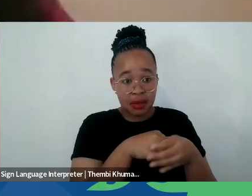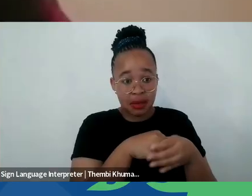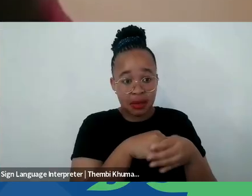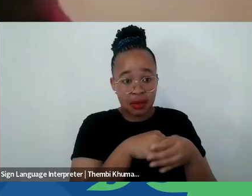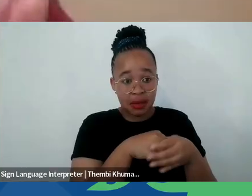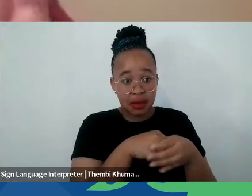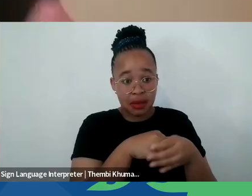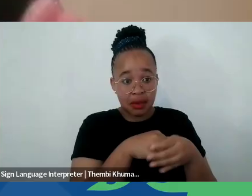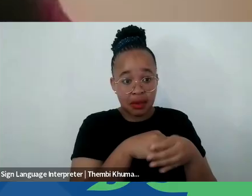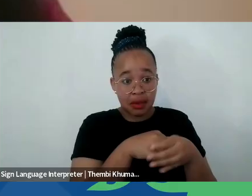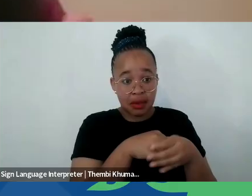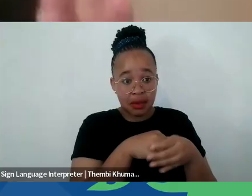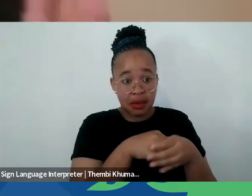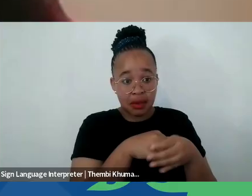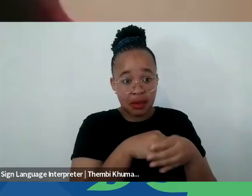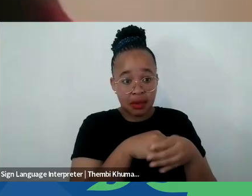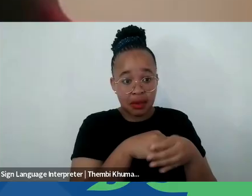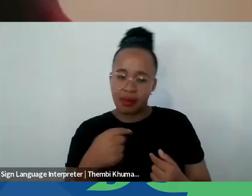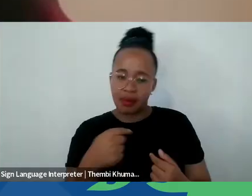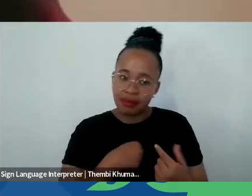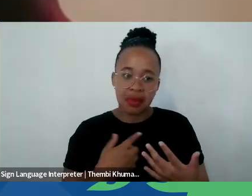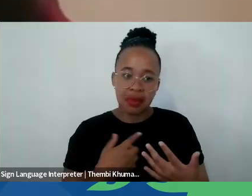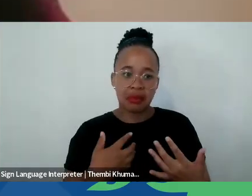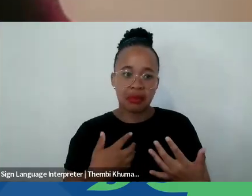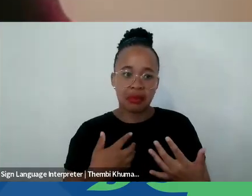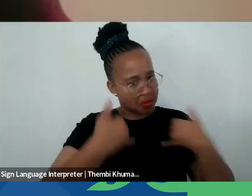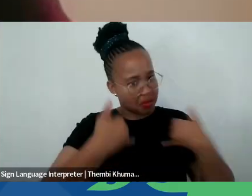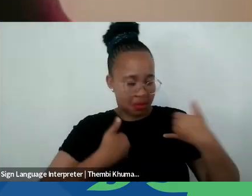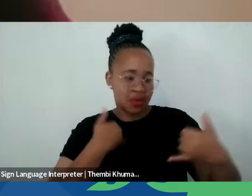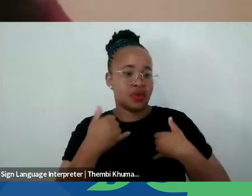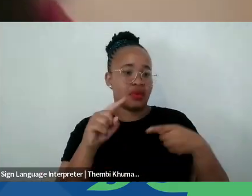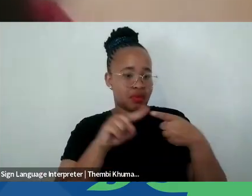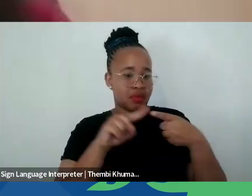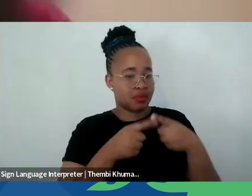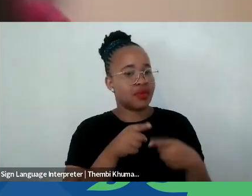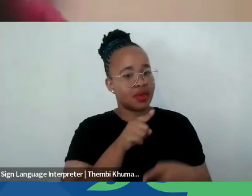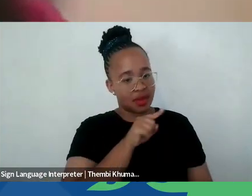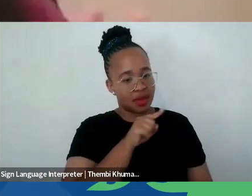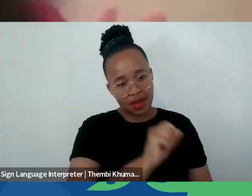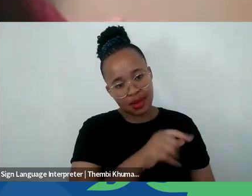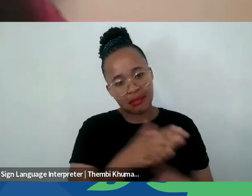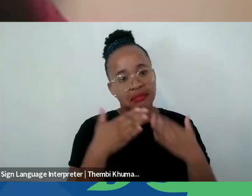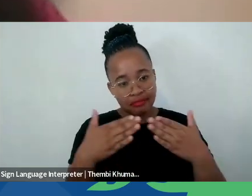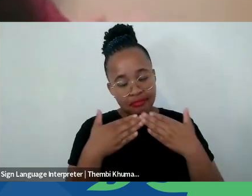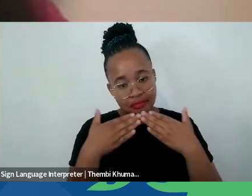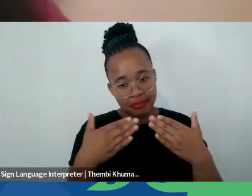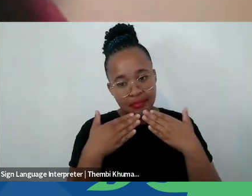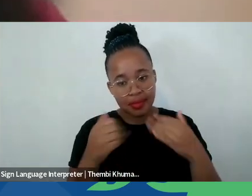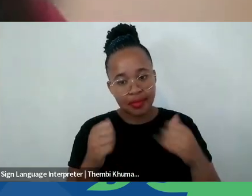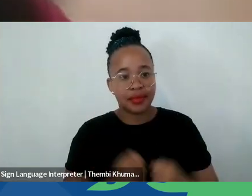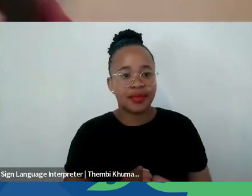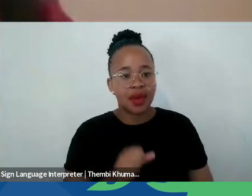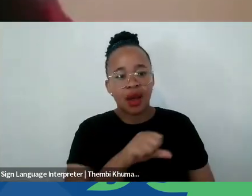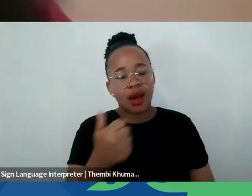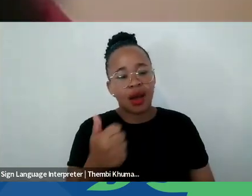biomedically. So that is something I really think was critical in what you said. So thank you for that. The other thing that I heard you say now in the